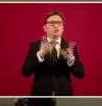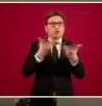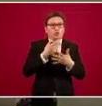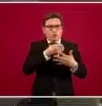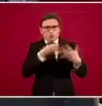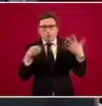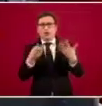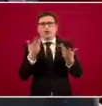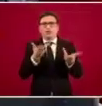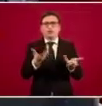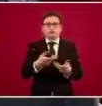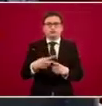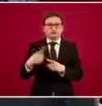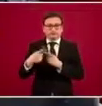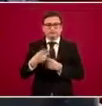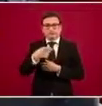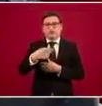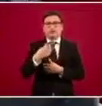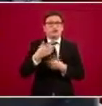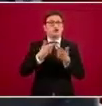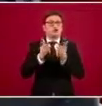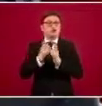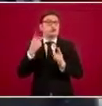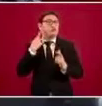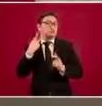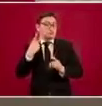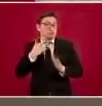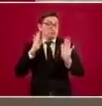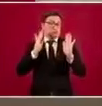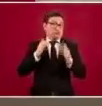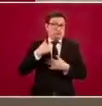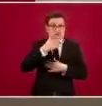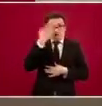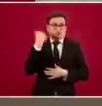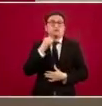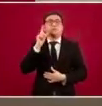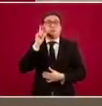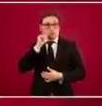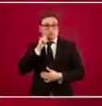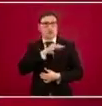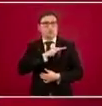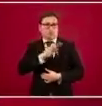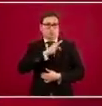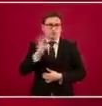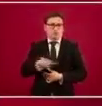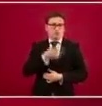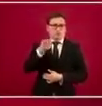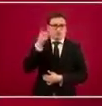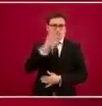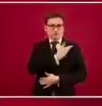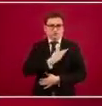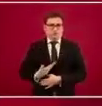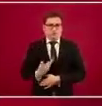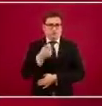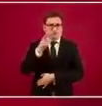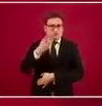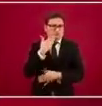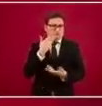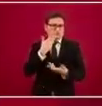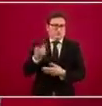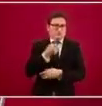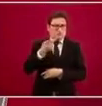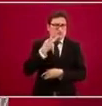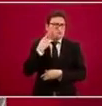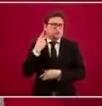the operative commands. Oh, the political parties. I don't really know about political parties. That you can